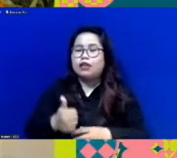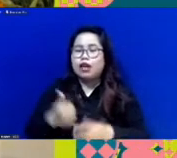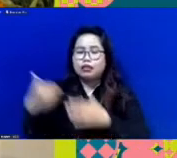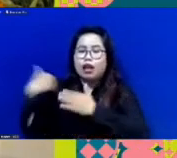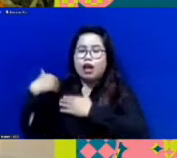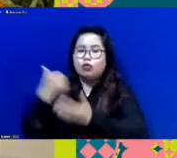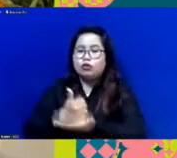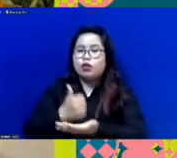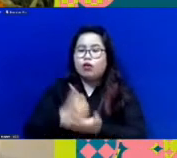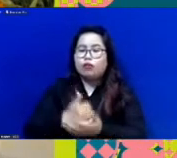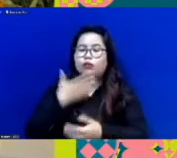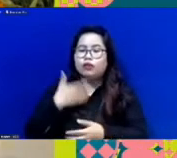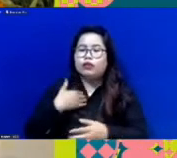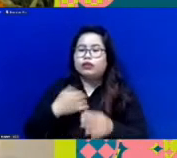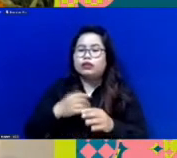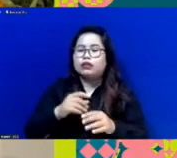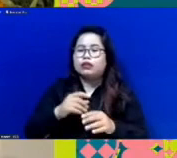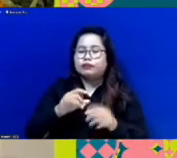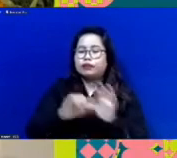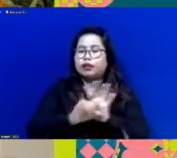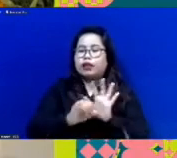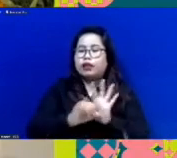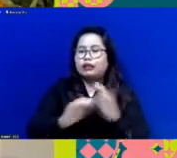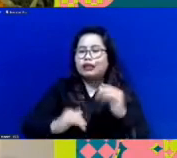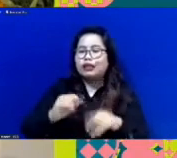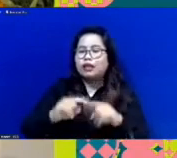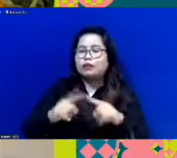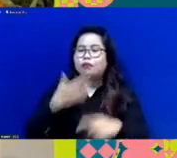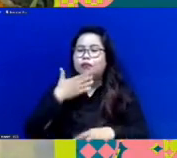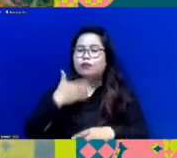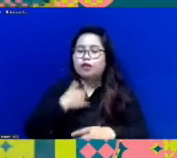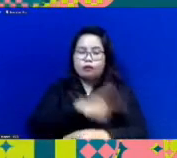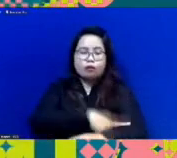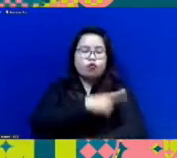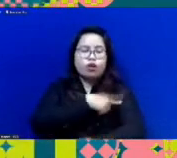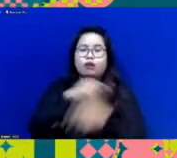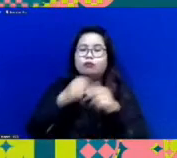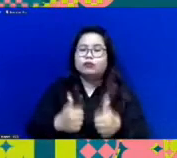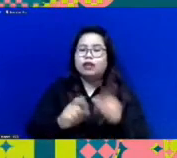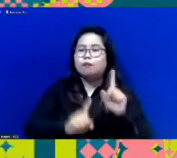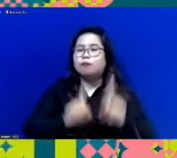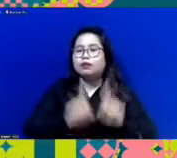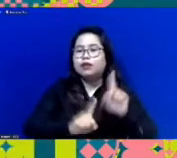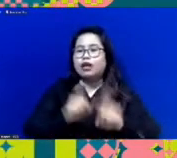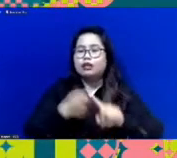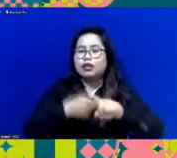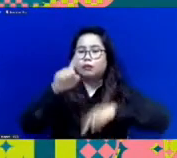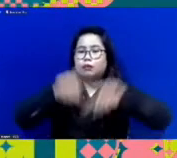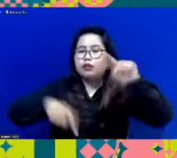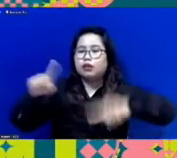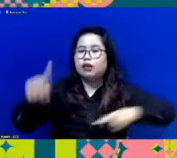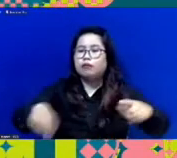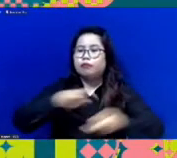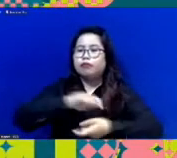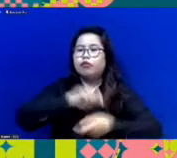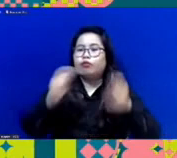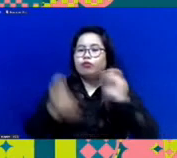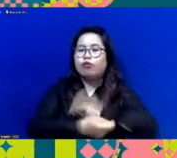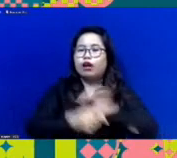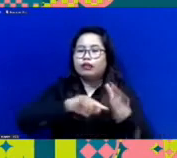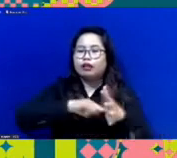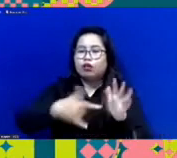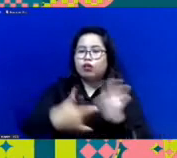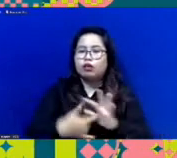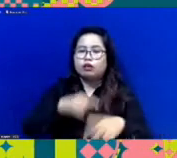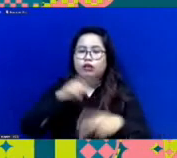competent to actually compete in the future with all this technological change. Yes. And then harmony and loyal is actually related to the